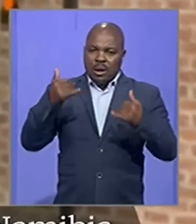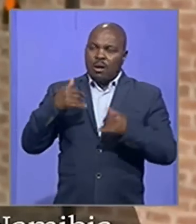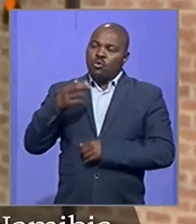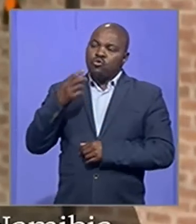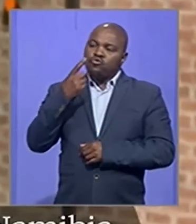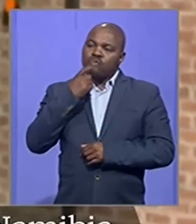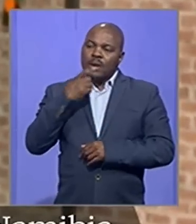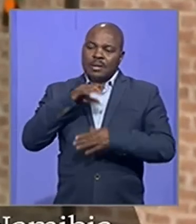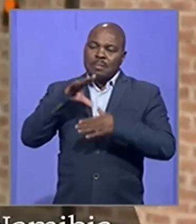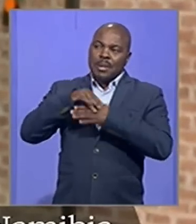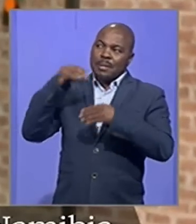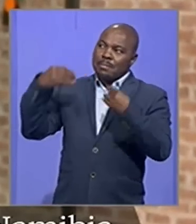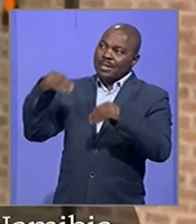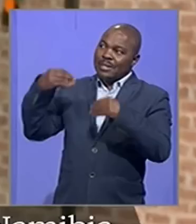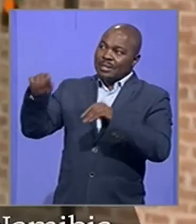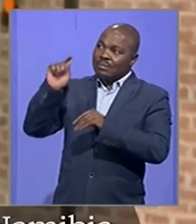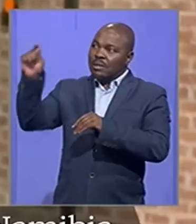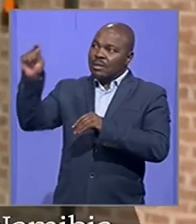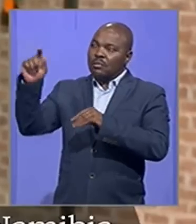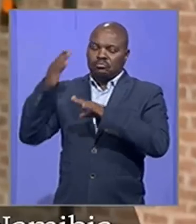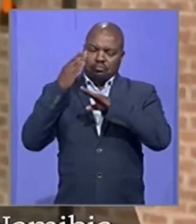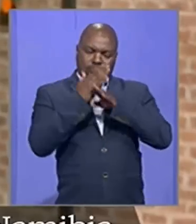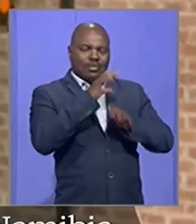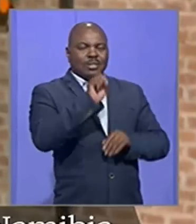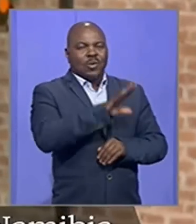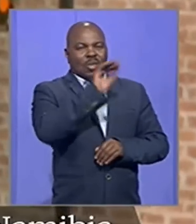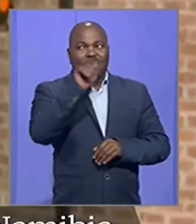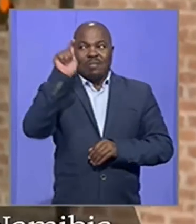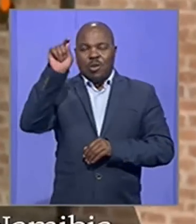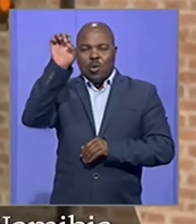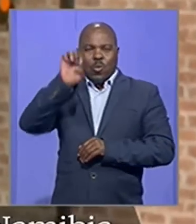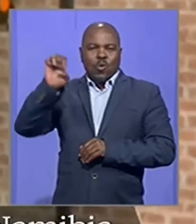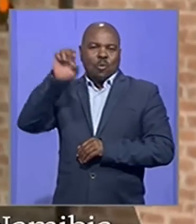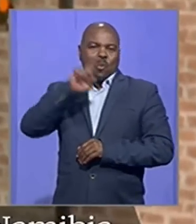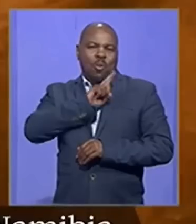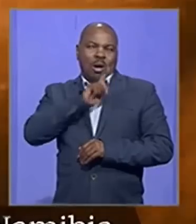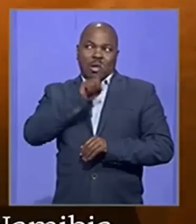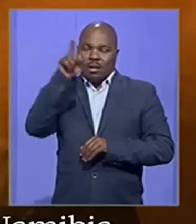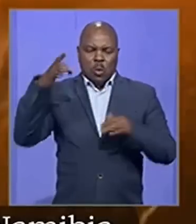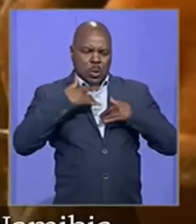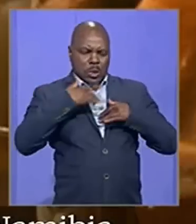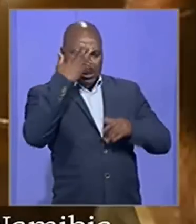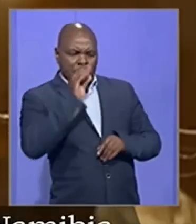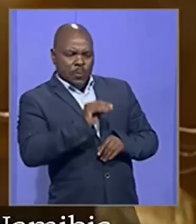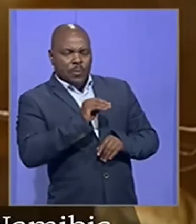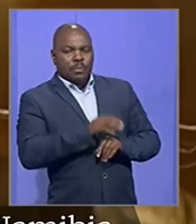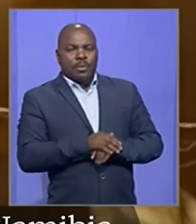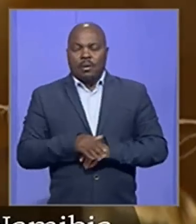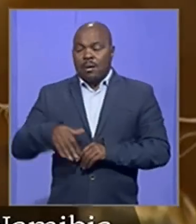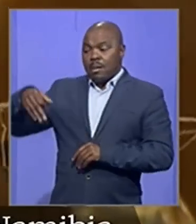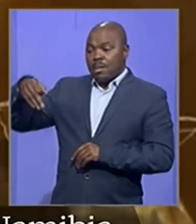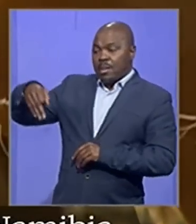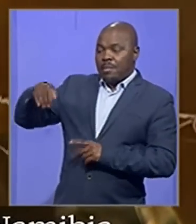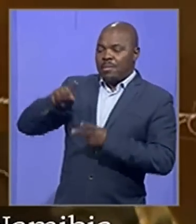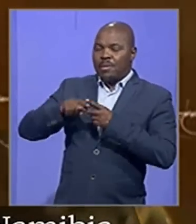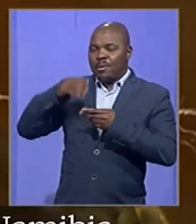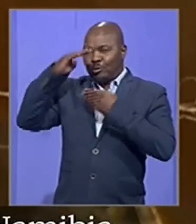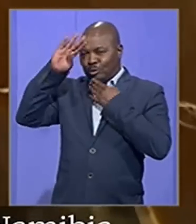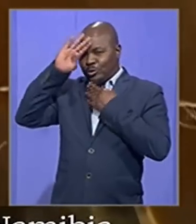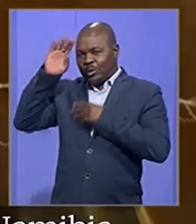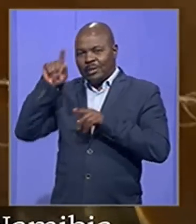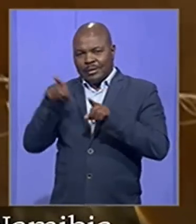meat industry with one of our largest trading partners in Europe because of these concerns. Dinaga tsa Namibia le Botswana di gatisitse